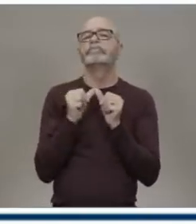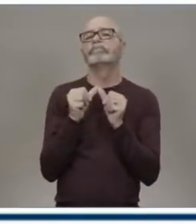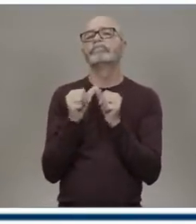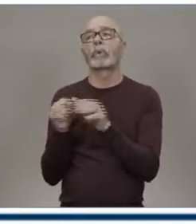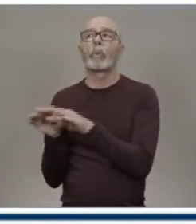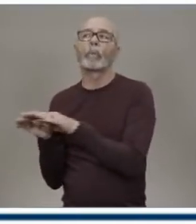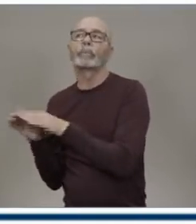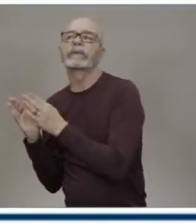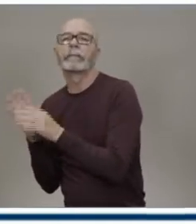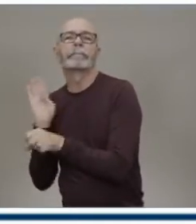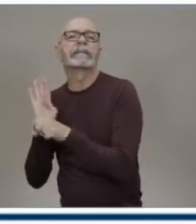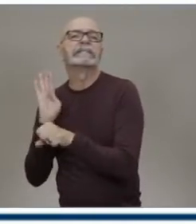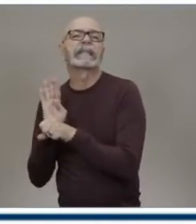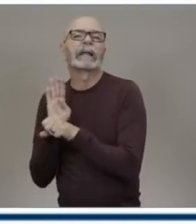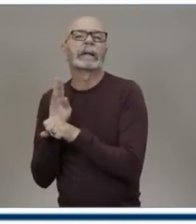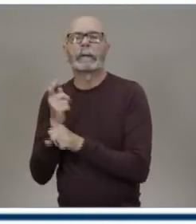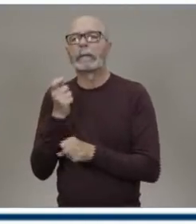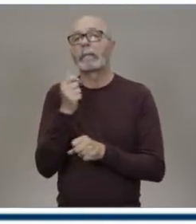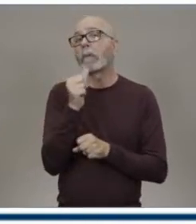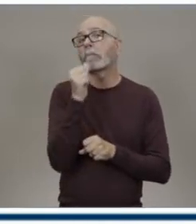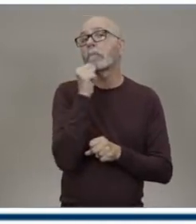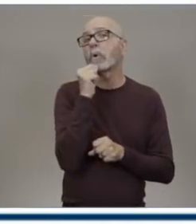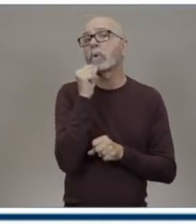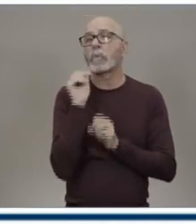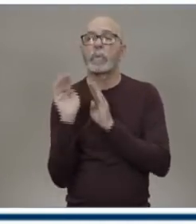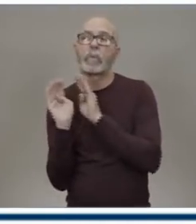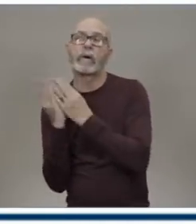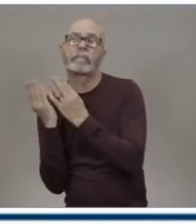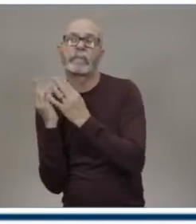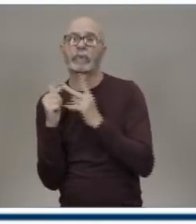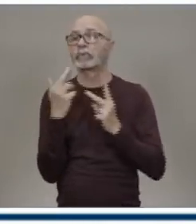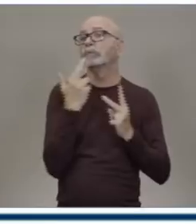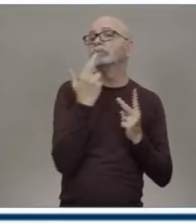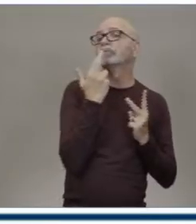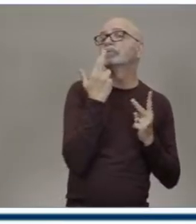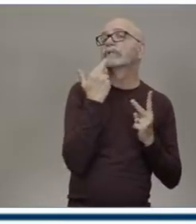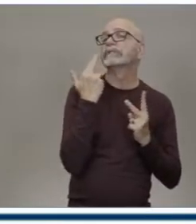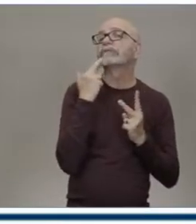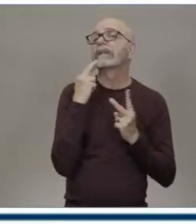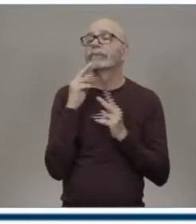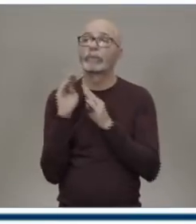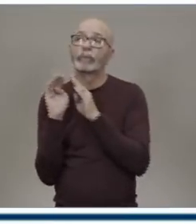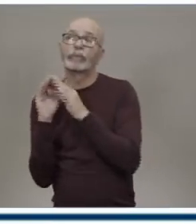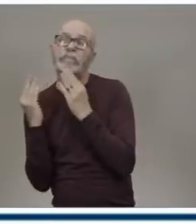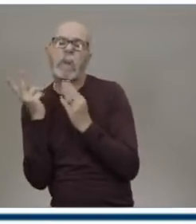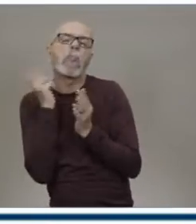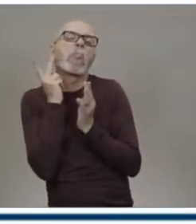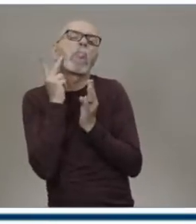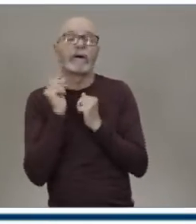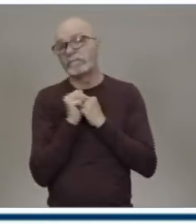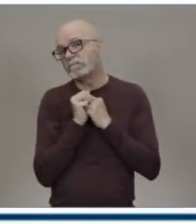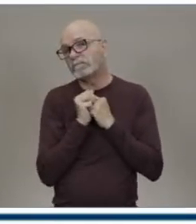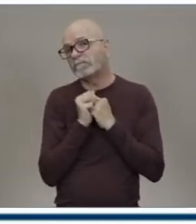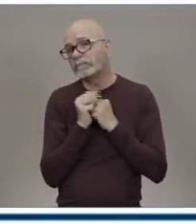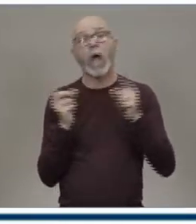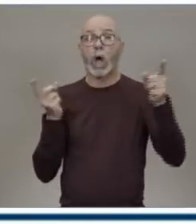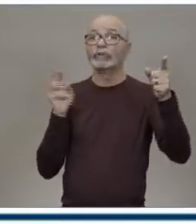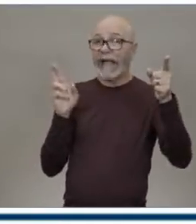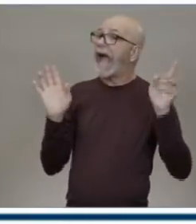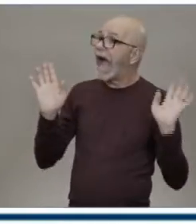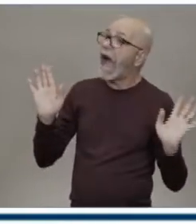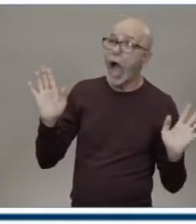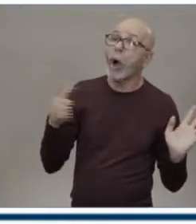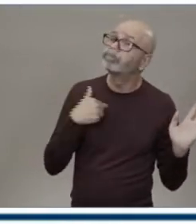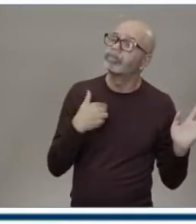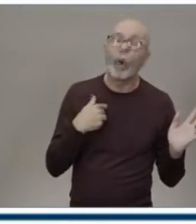pubs, bars, and restaurants? So thanks for the question, Pat. We're actively looking at that. And so, as we said in the